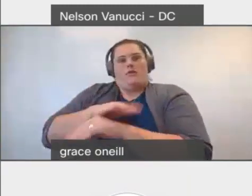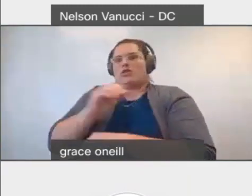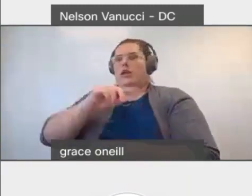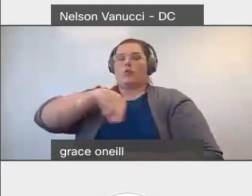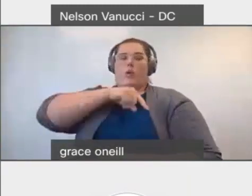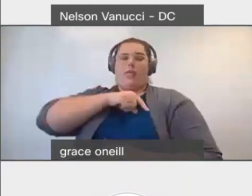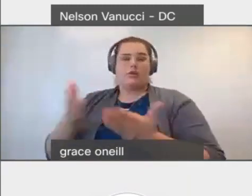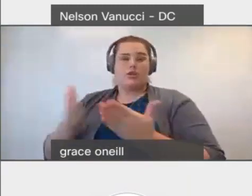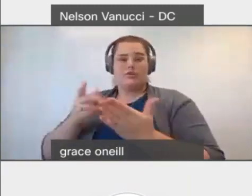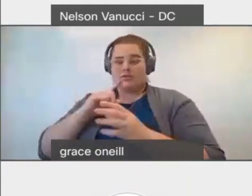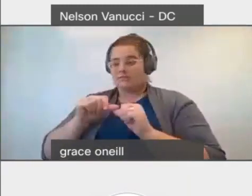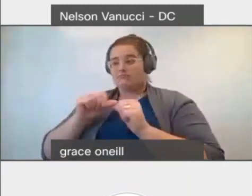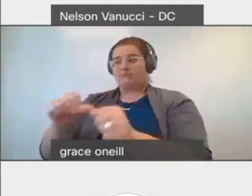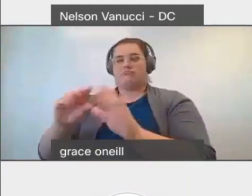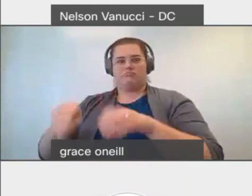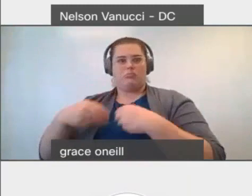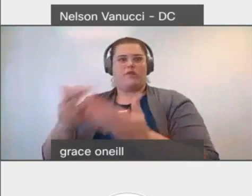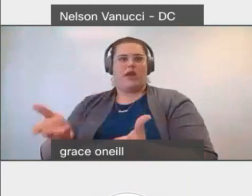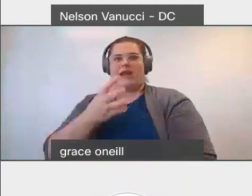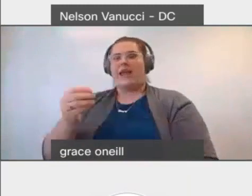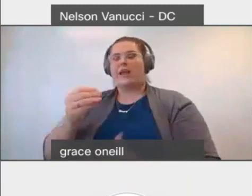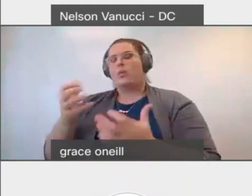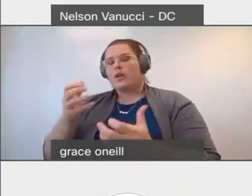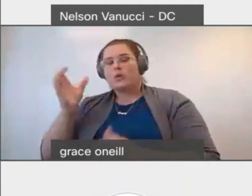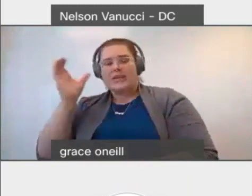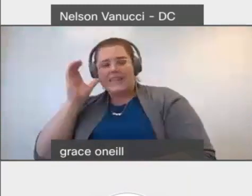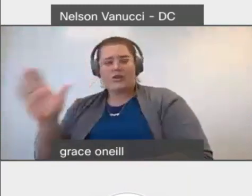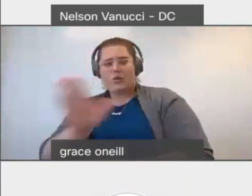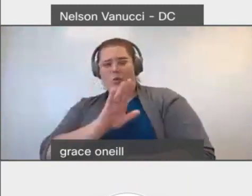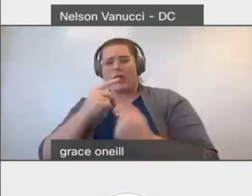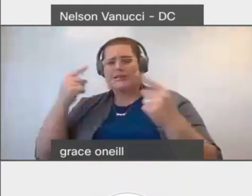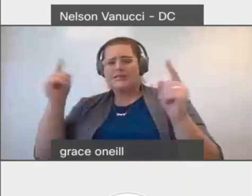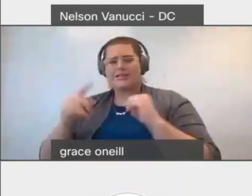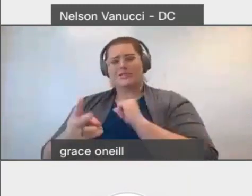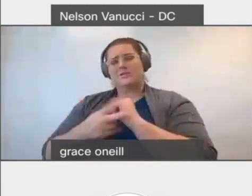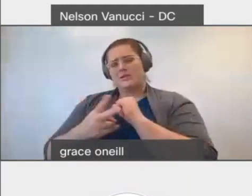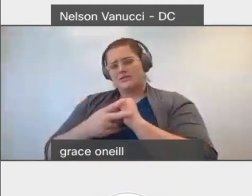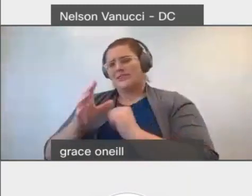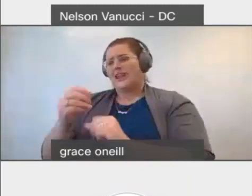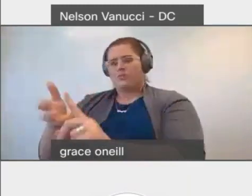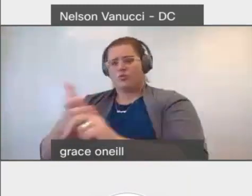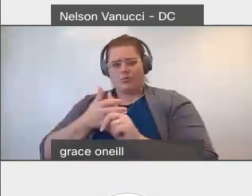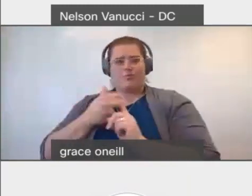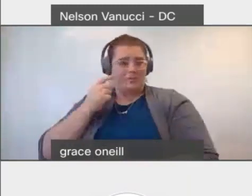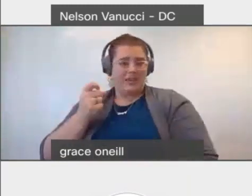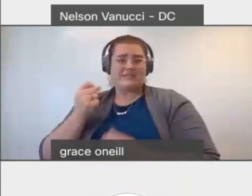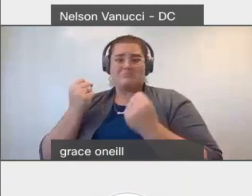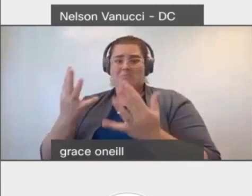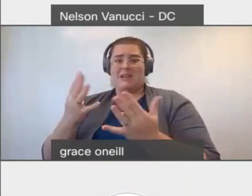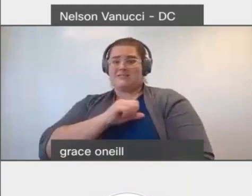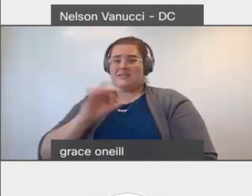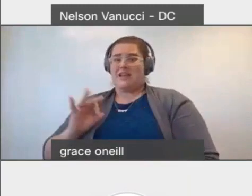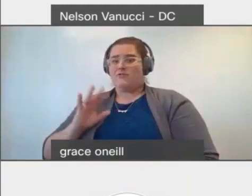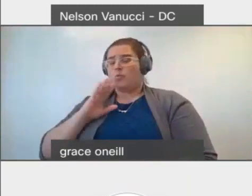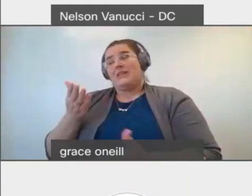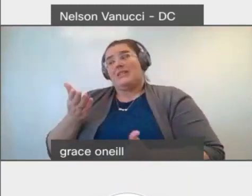love to hear successes in recruitment and retention, as several staff will likely be losing their jobs due to the